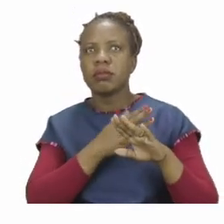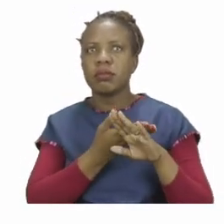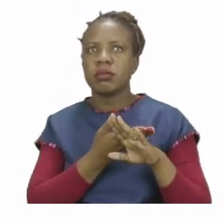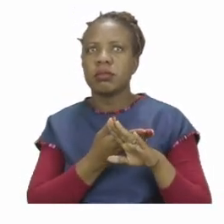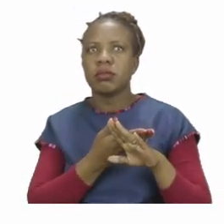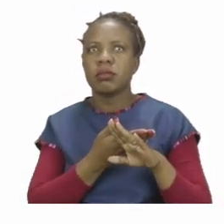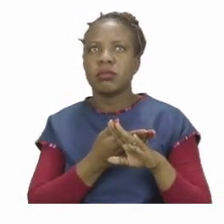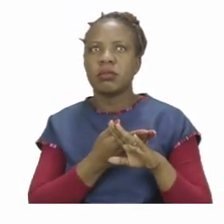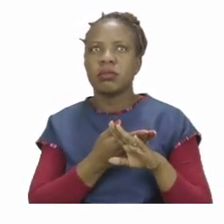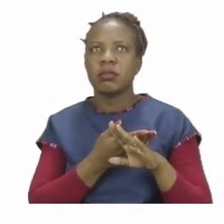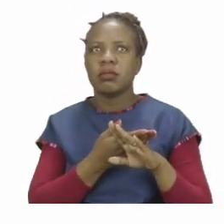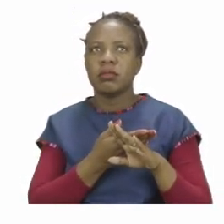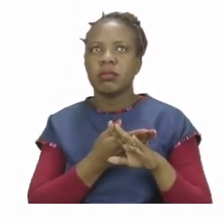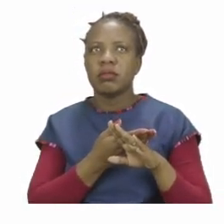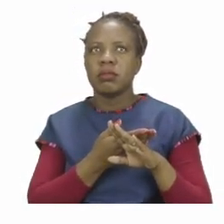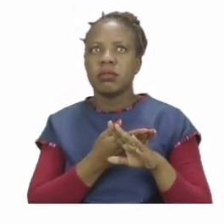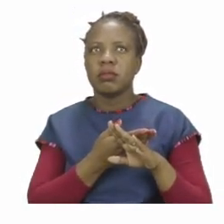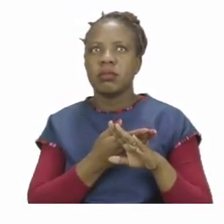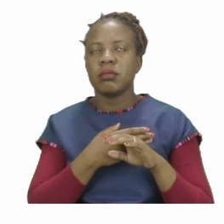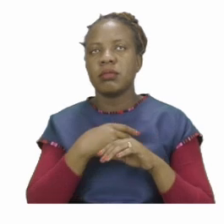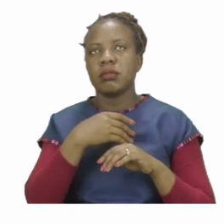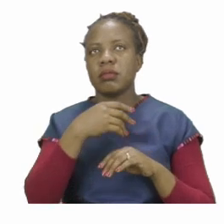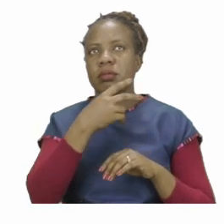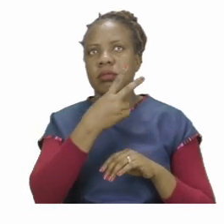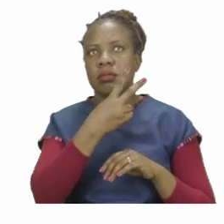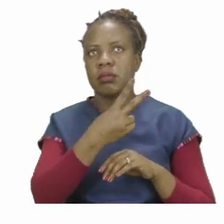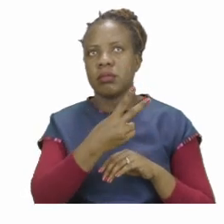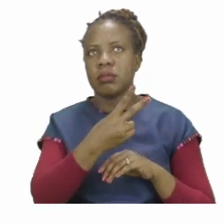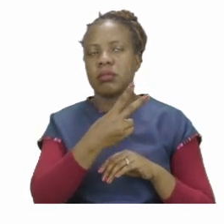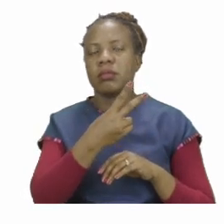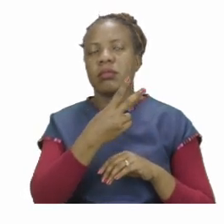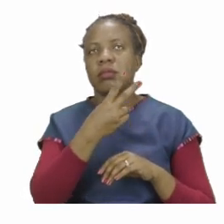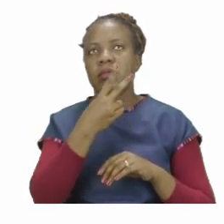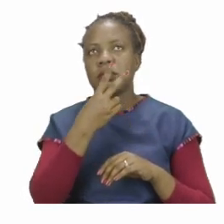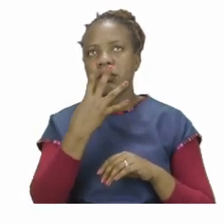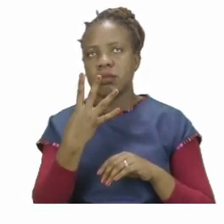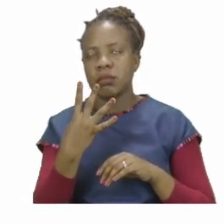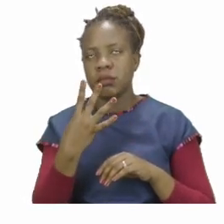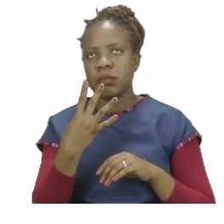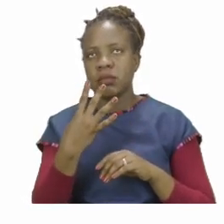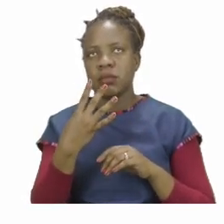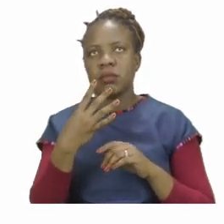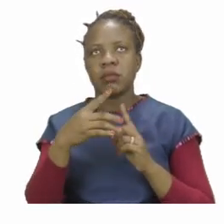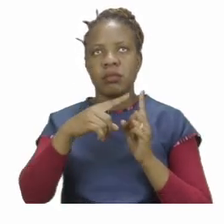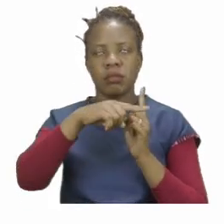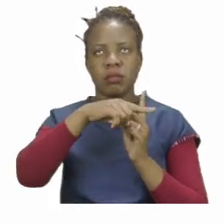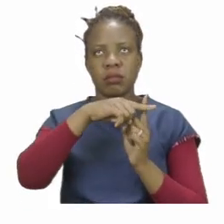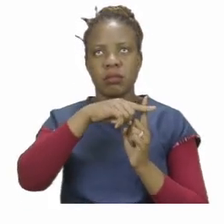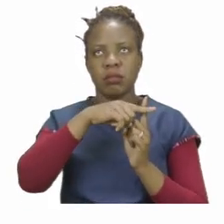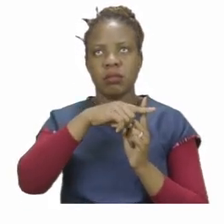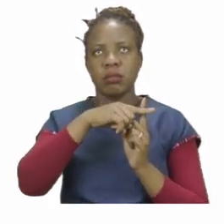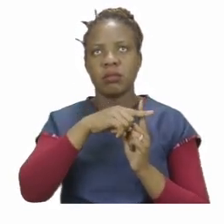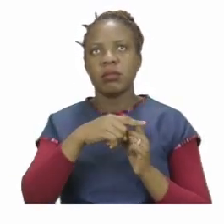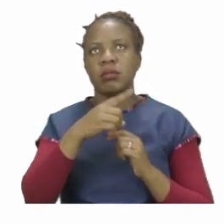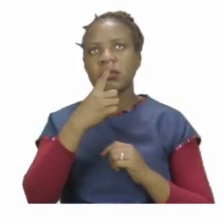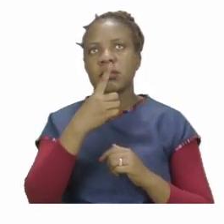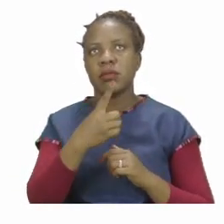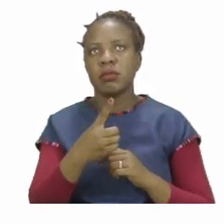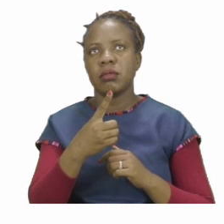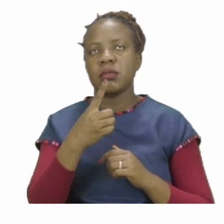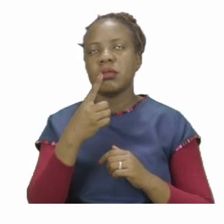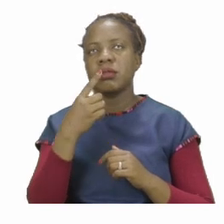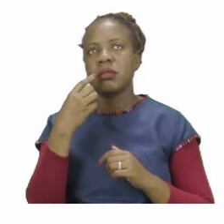is 24 plus 13. Now, in order for us